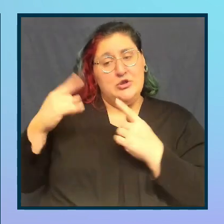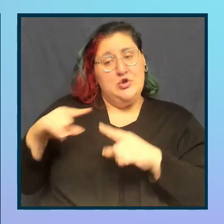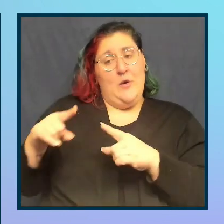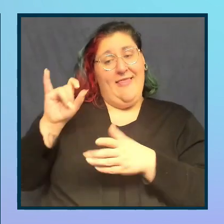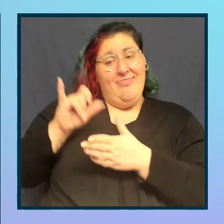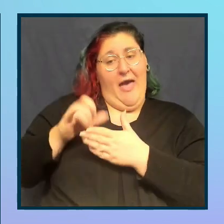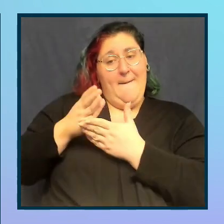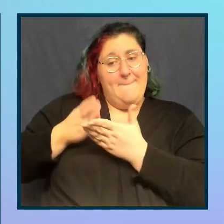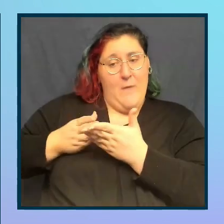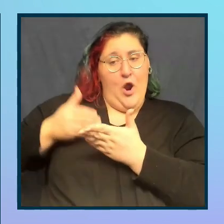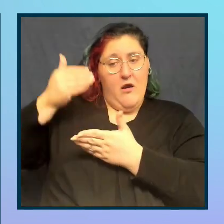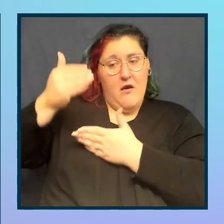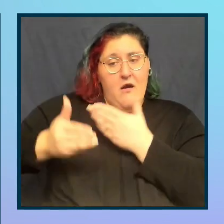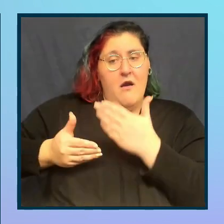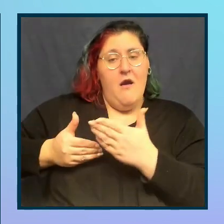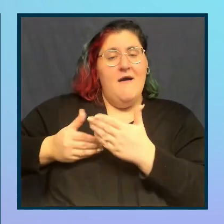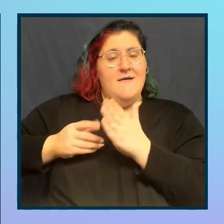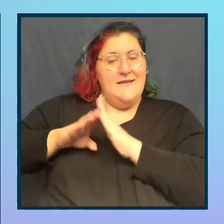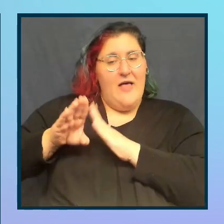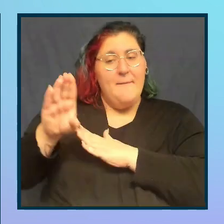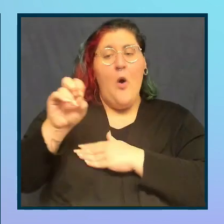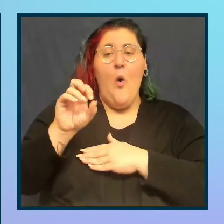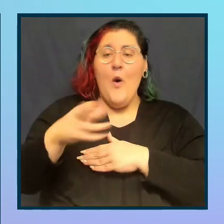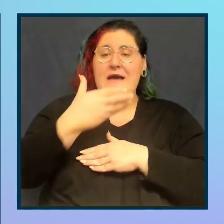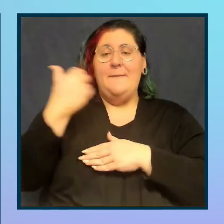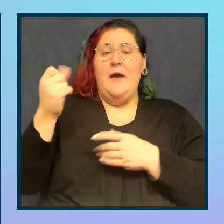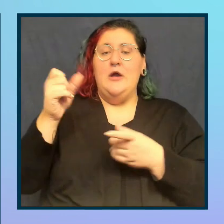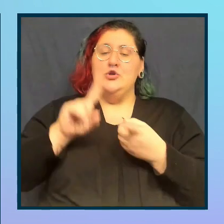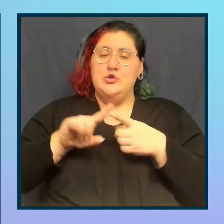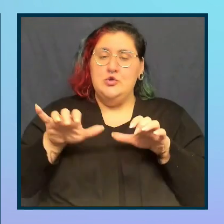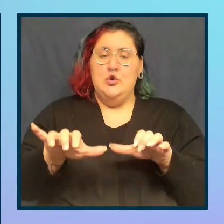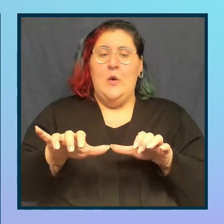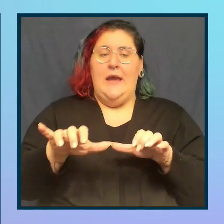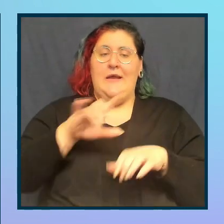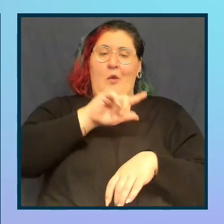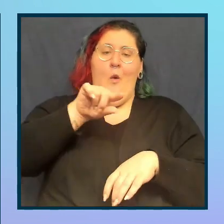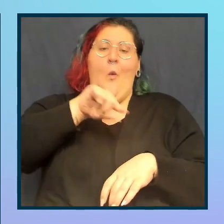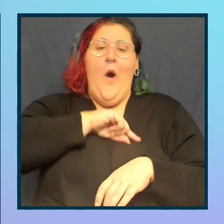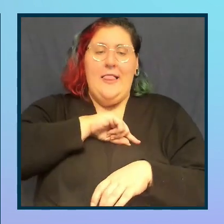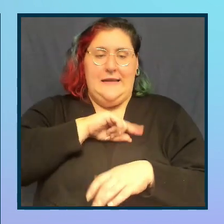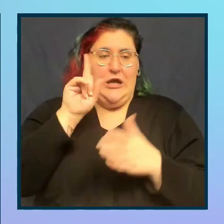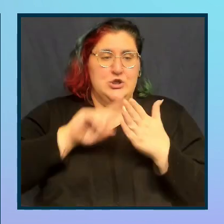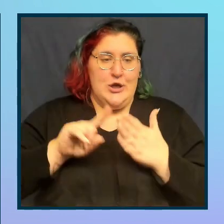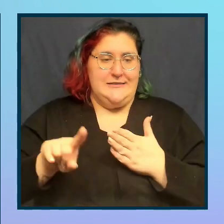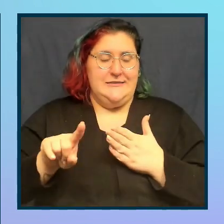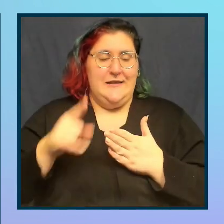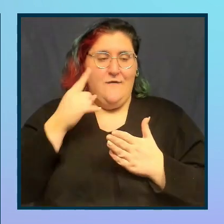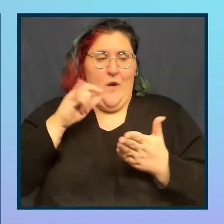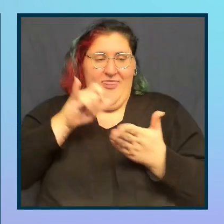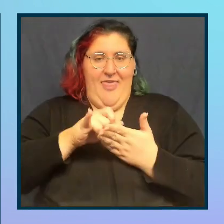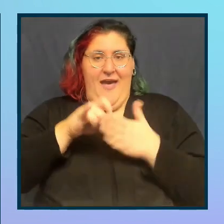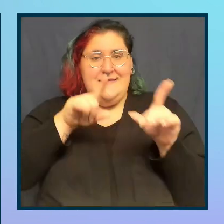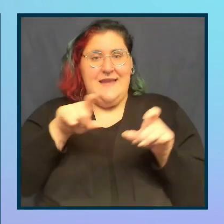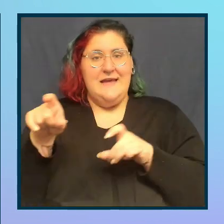by during the QA process to help QAs that are testing and doing manual tests? So I have my